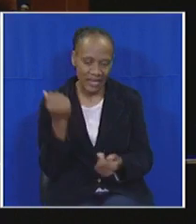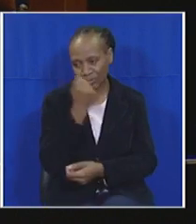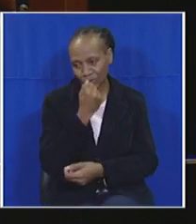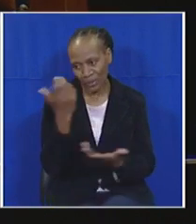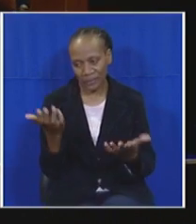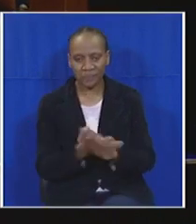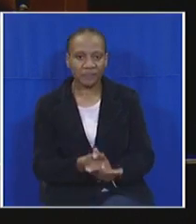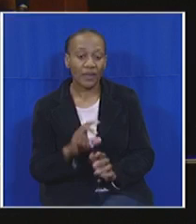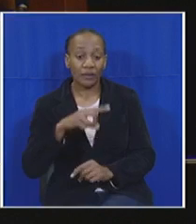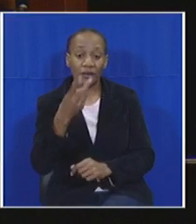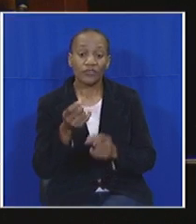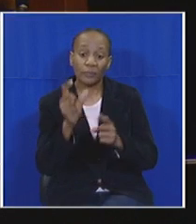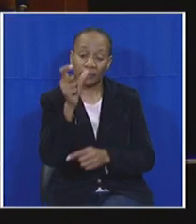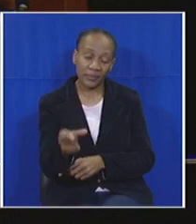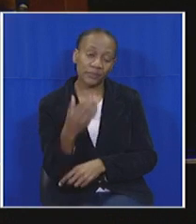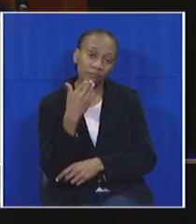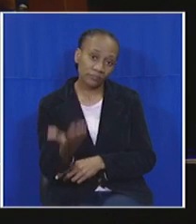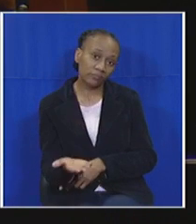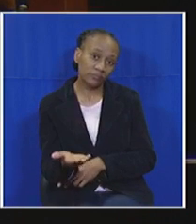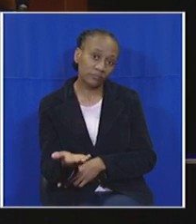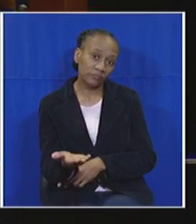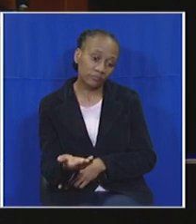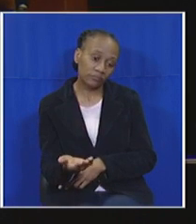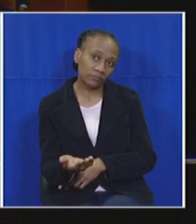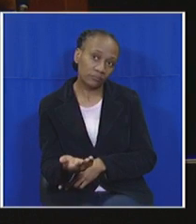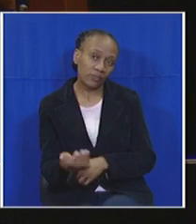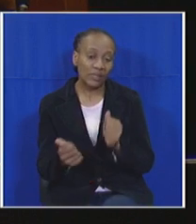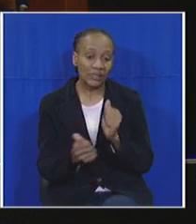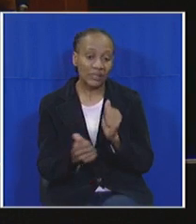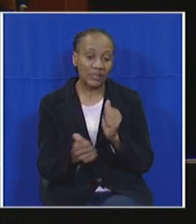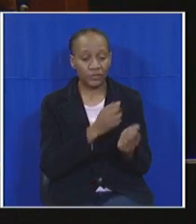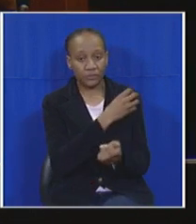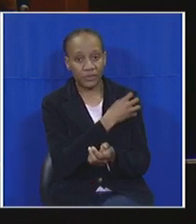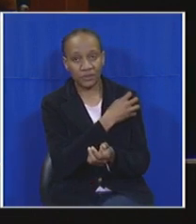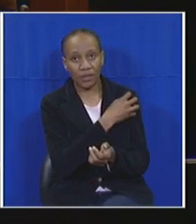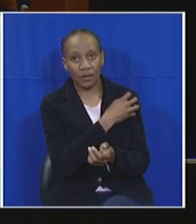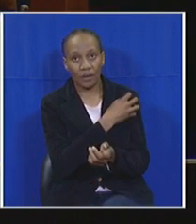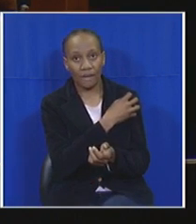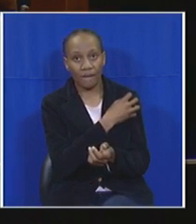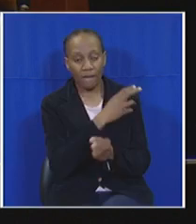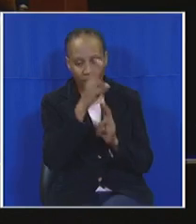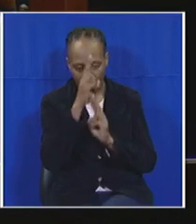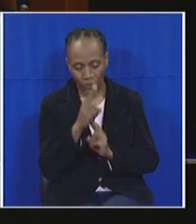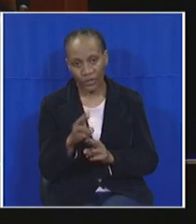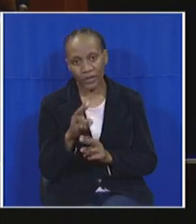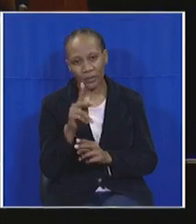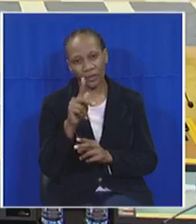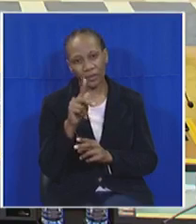The next speaker is the Deputy Minister, Honorable Babela.